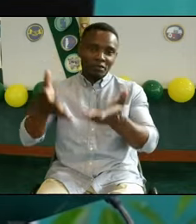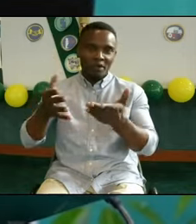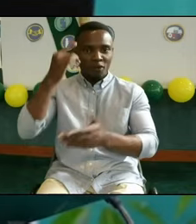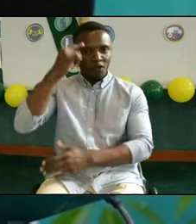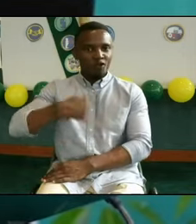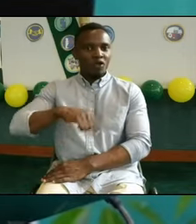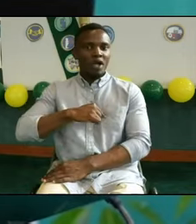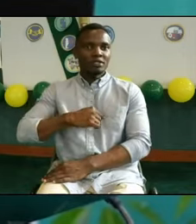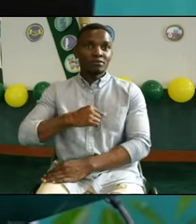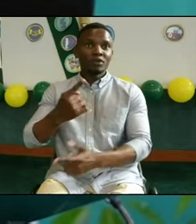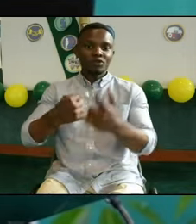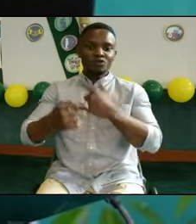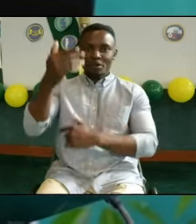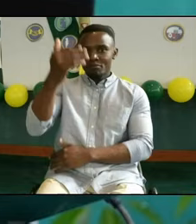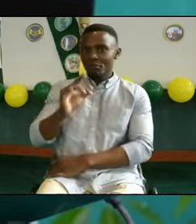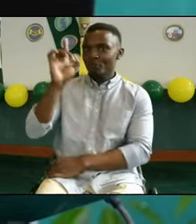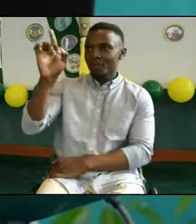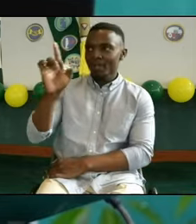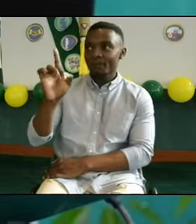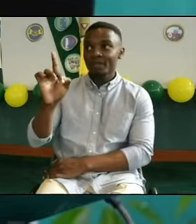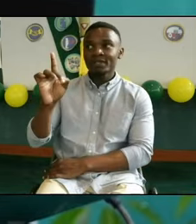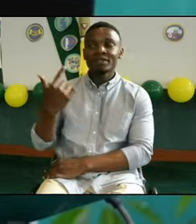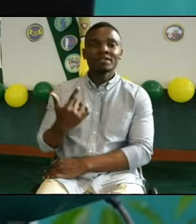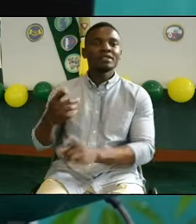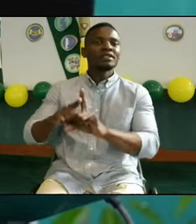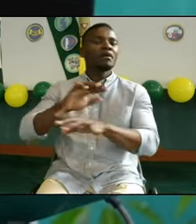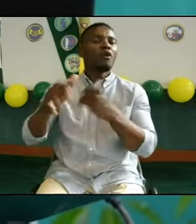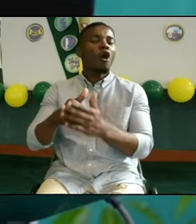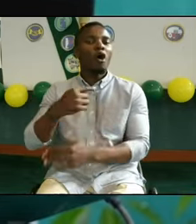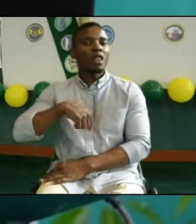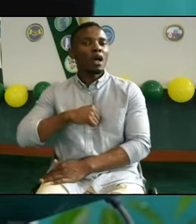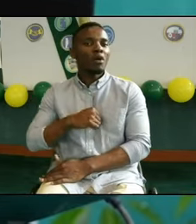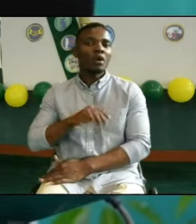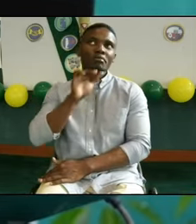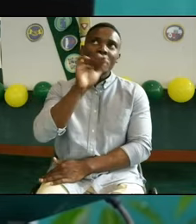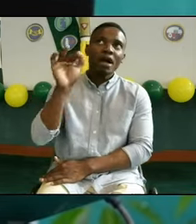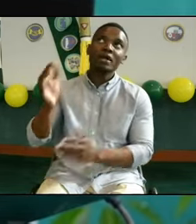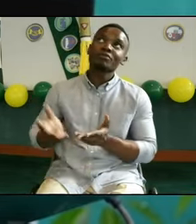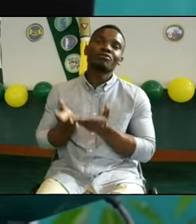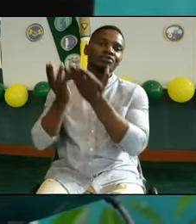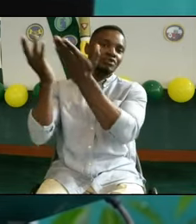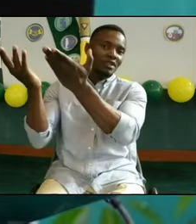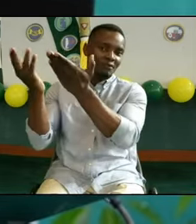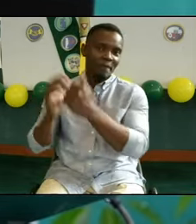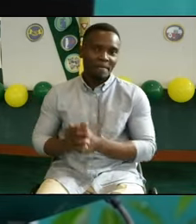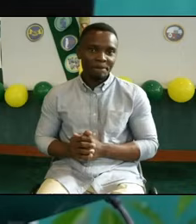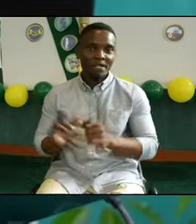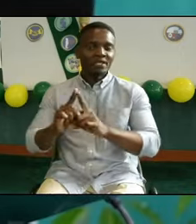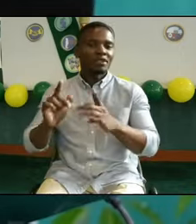to come before him and then to put our petitions and our burdens before him. Indeed, it was